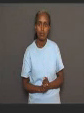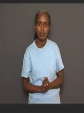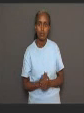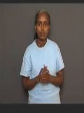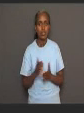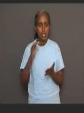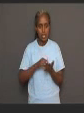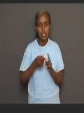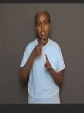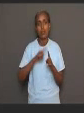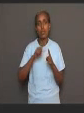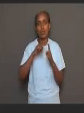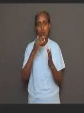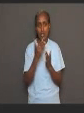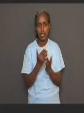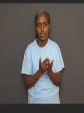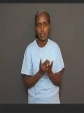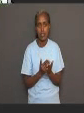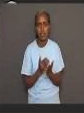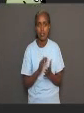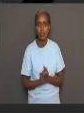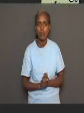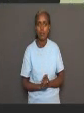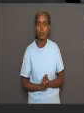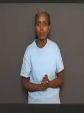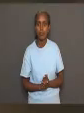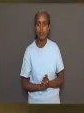Let's get back to our lesson.